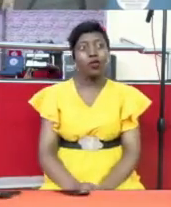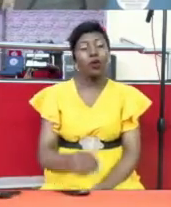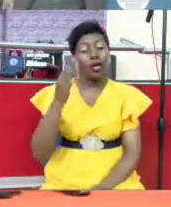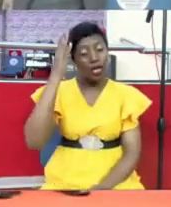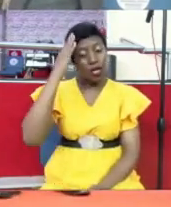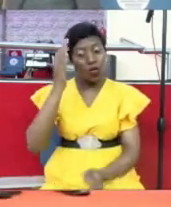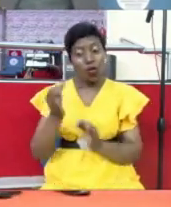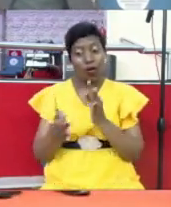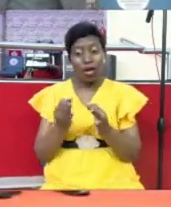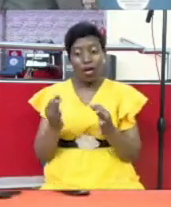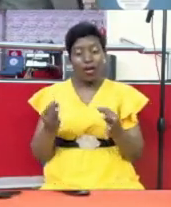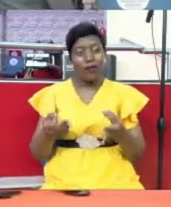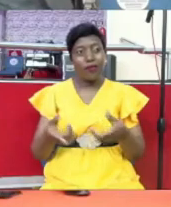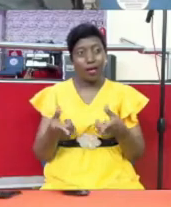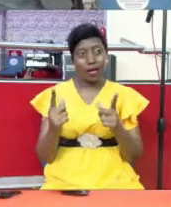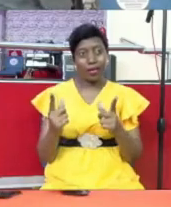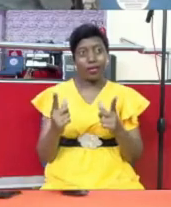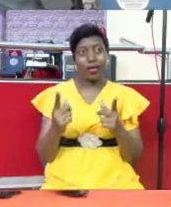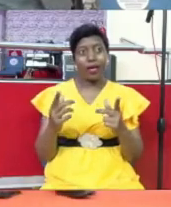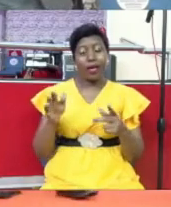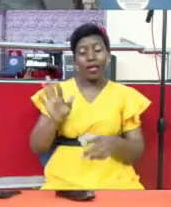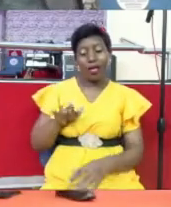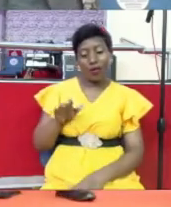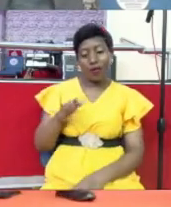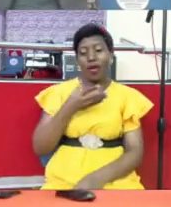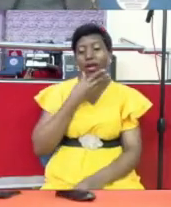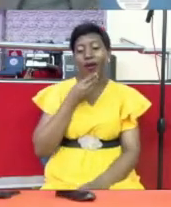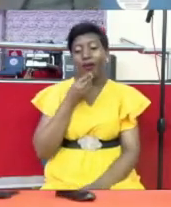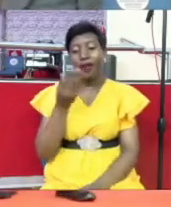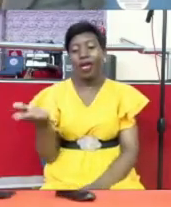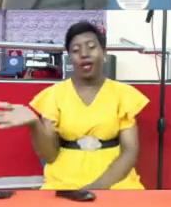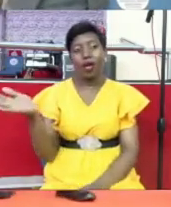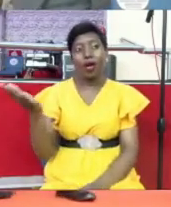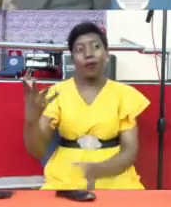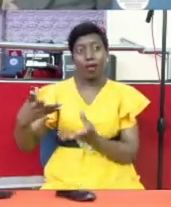the men and their wives go, they will definitely come back to